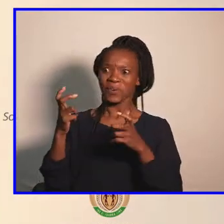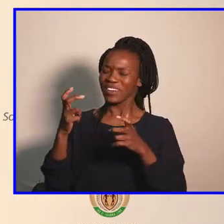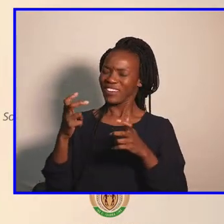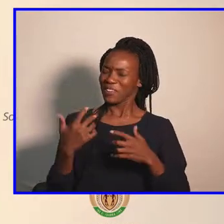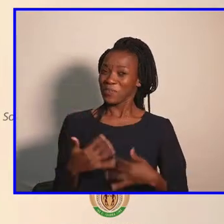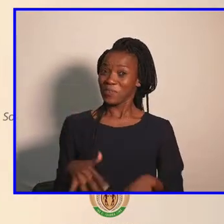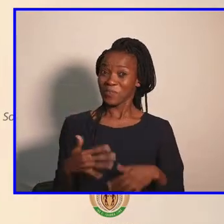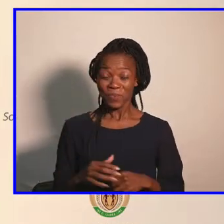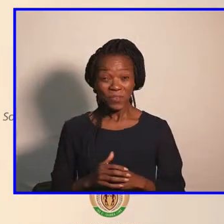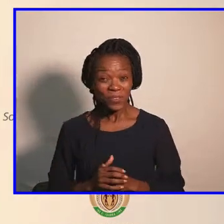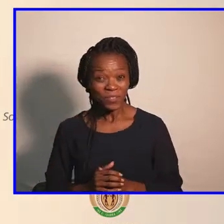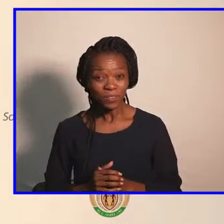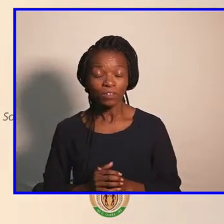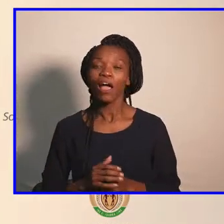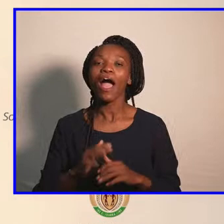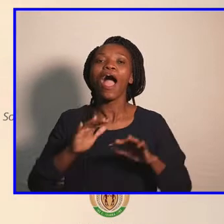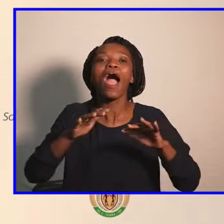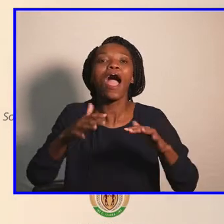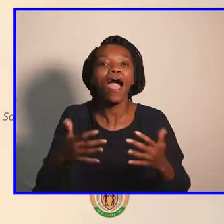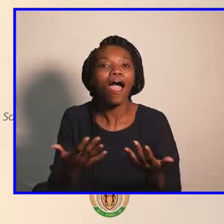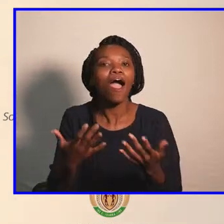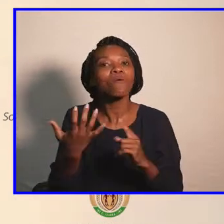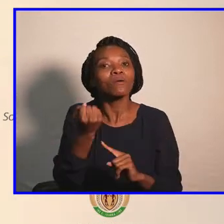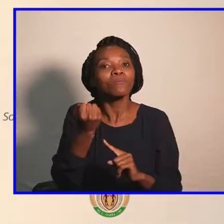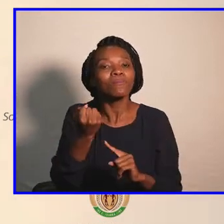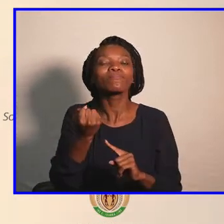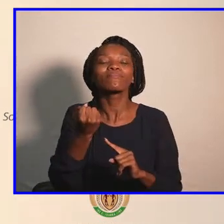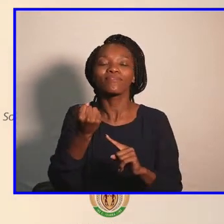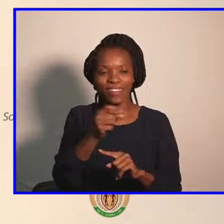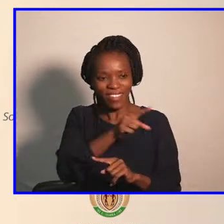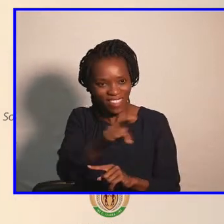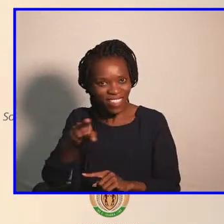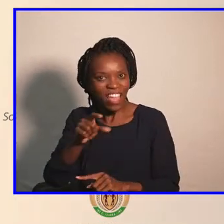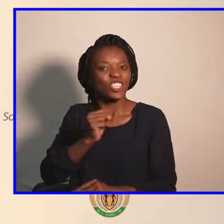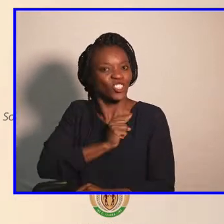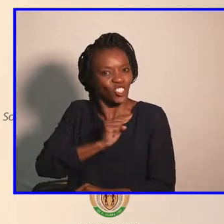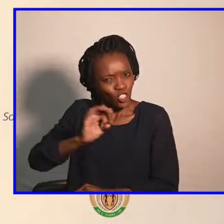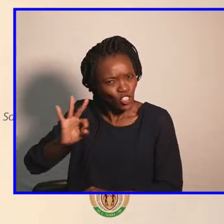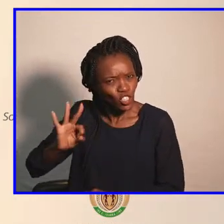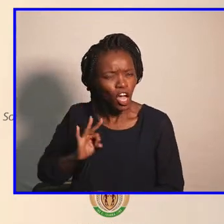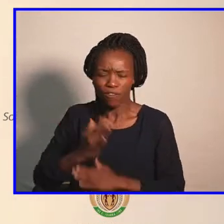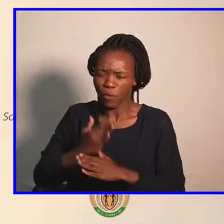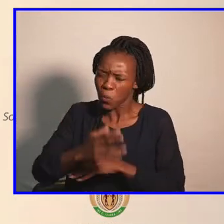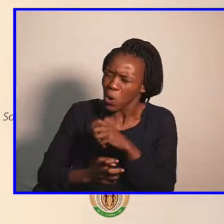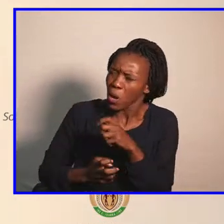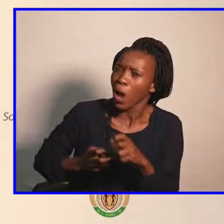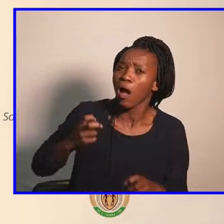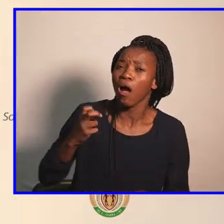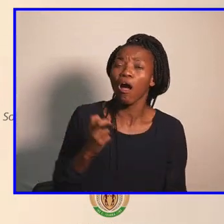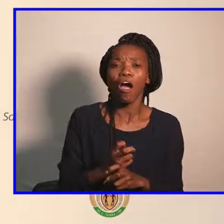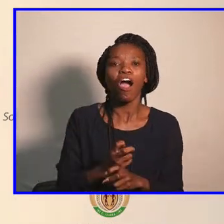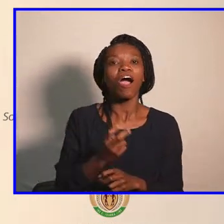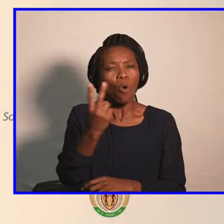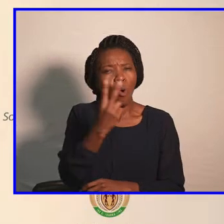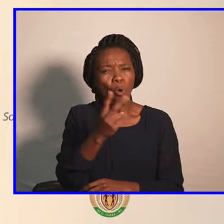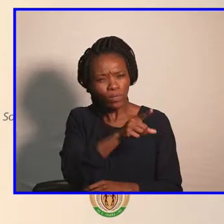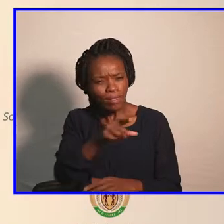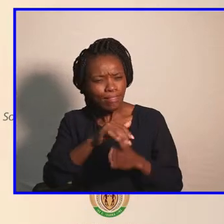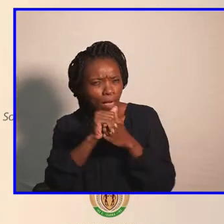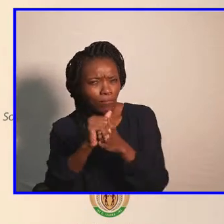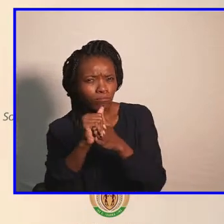this through the hard work and dedication of its staff and through the outstanding effort of its leadership